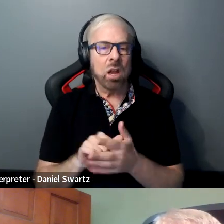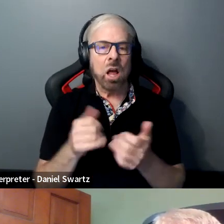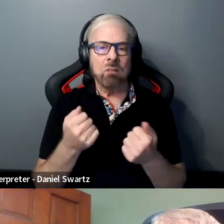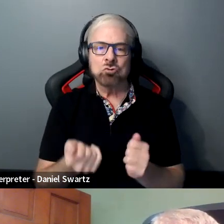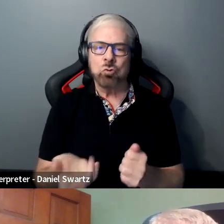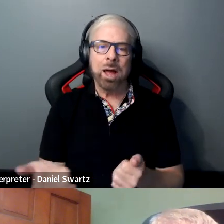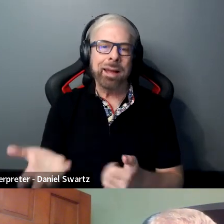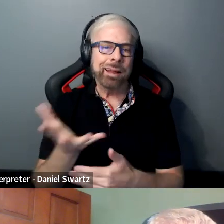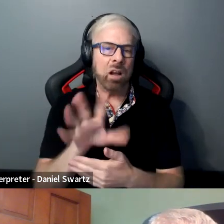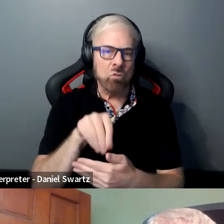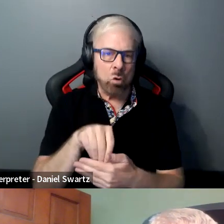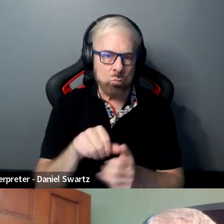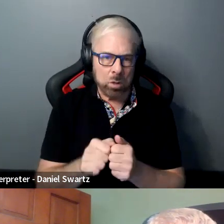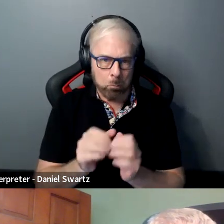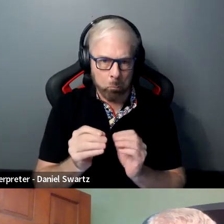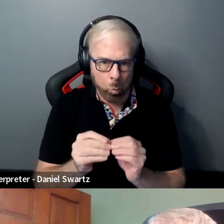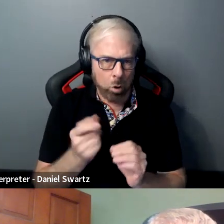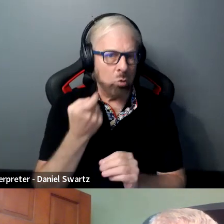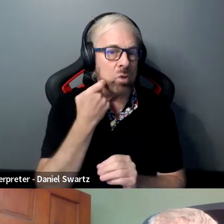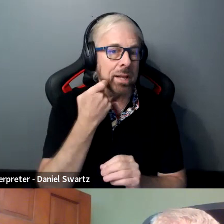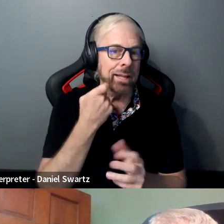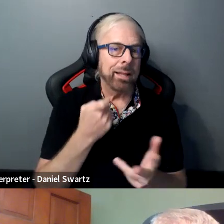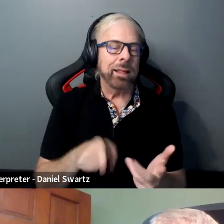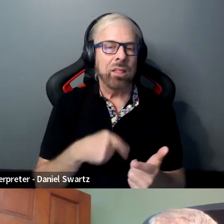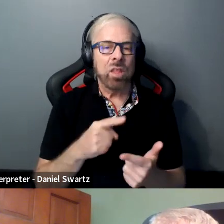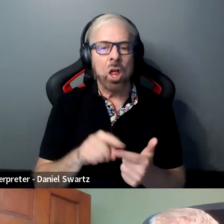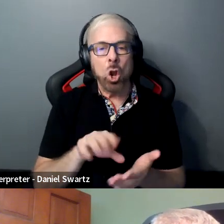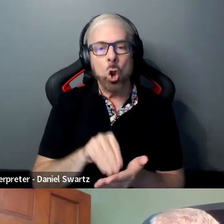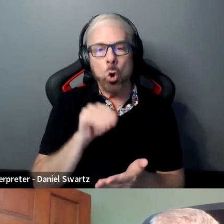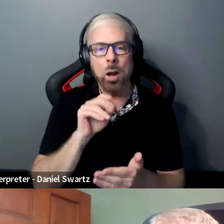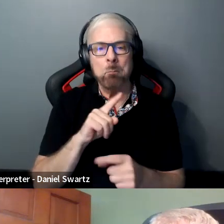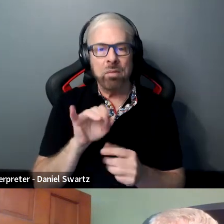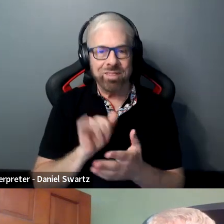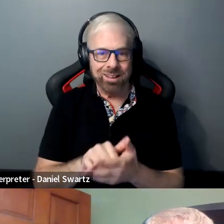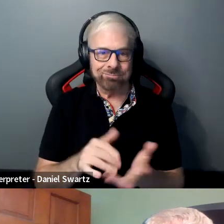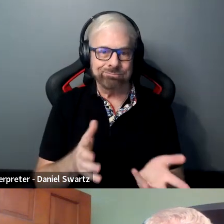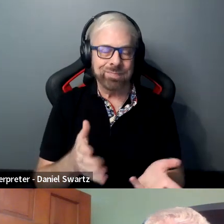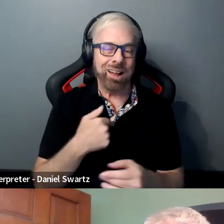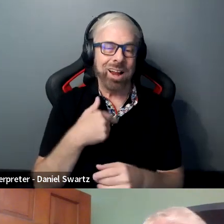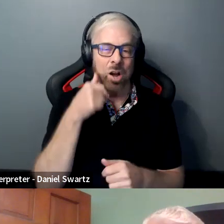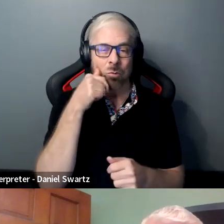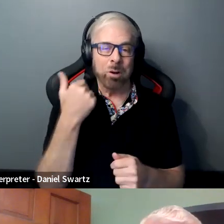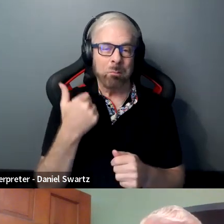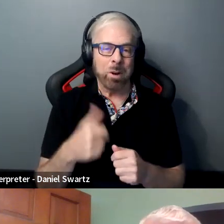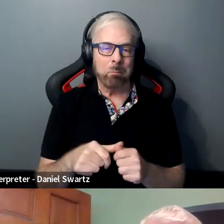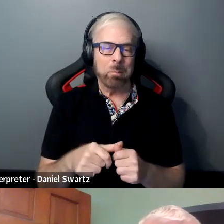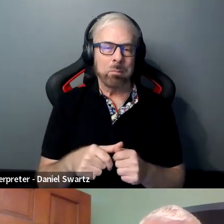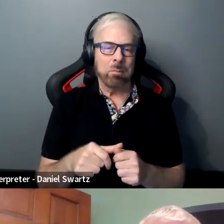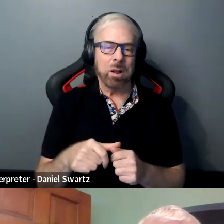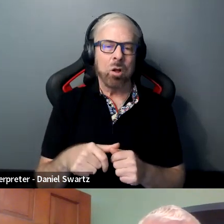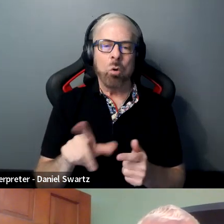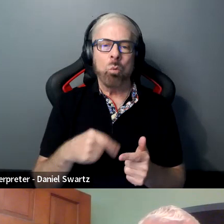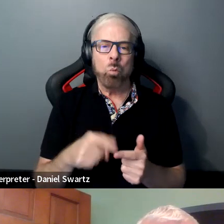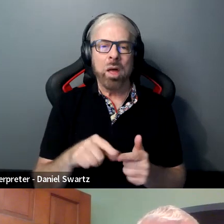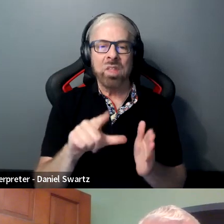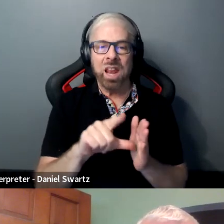into more recently and learn about this. And I remember when the legislation